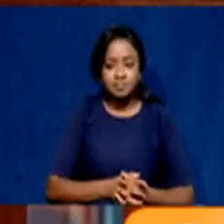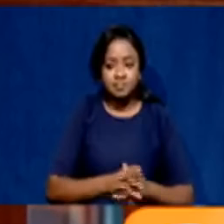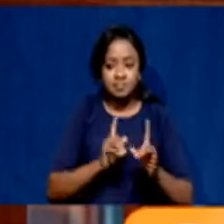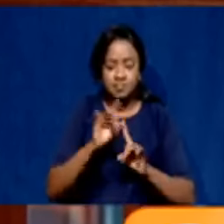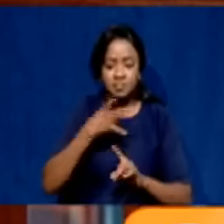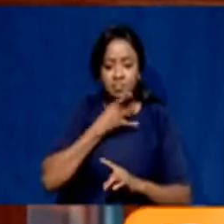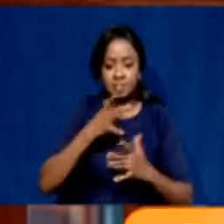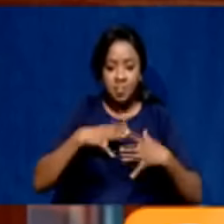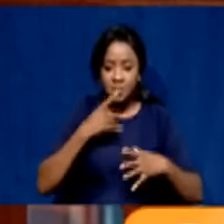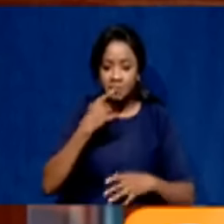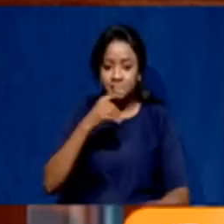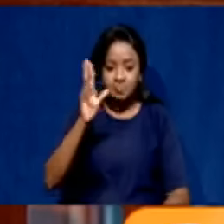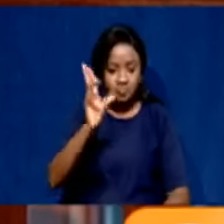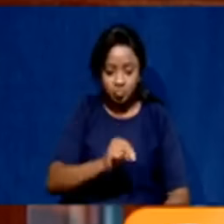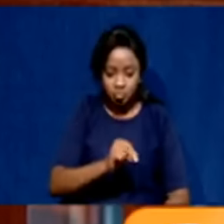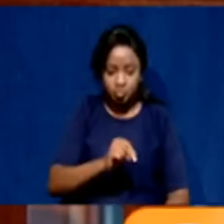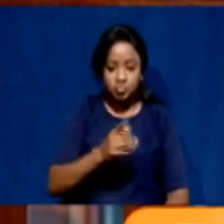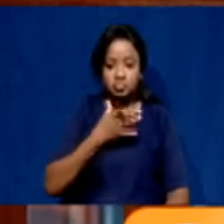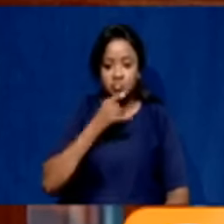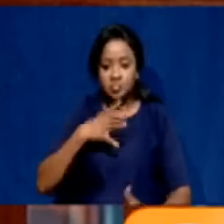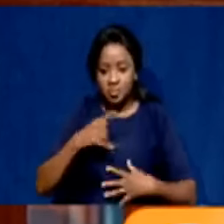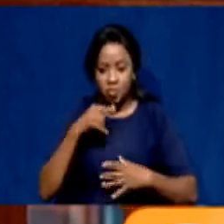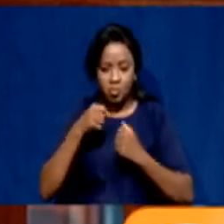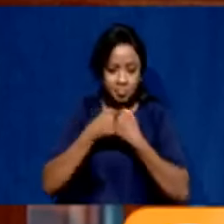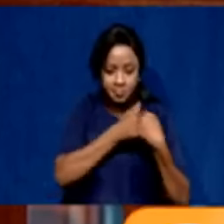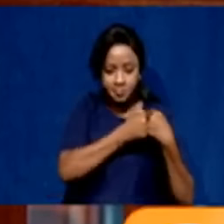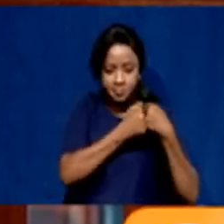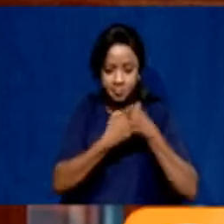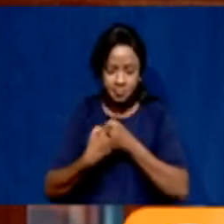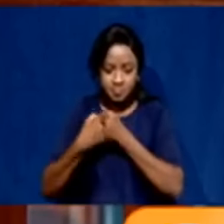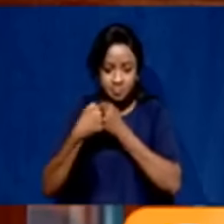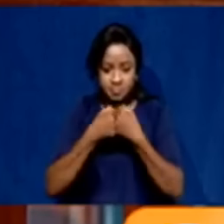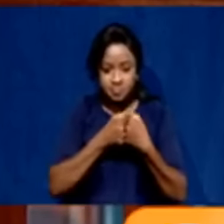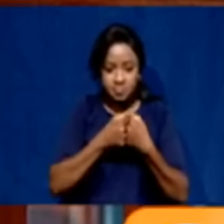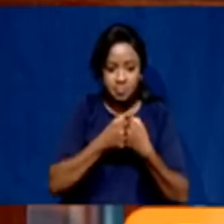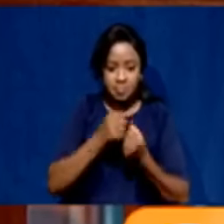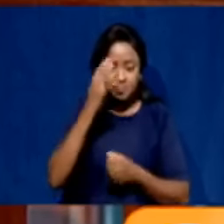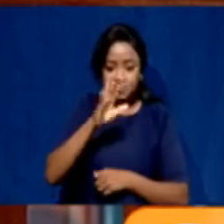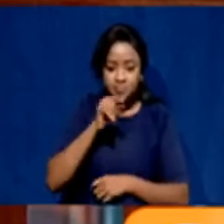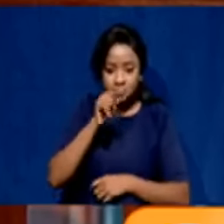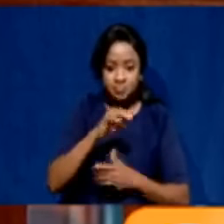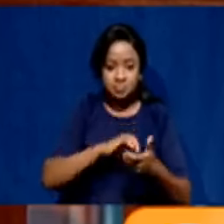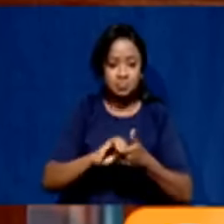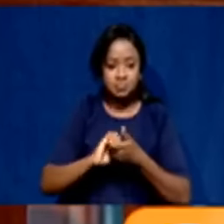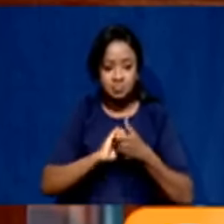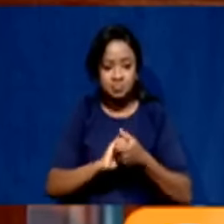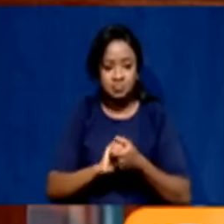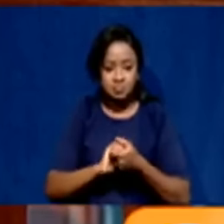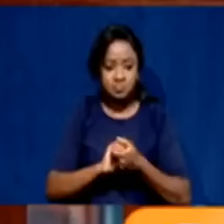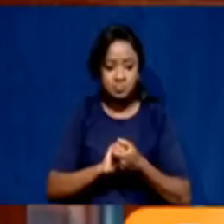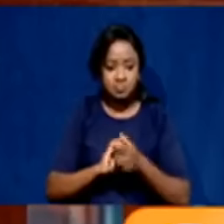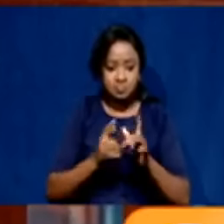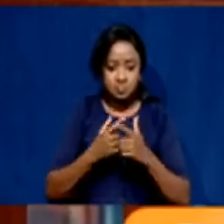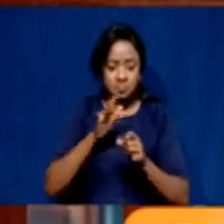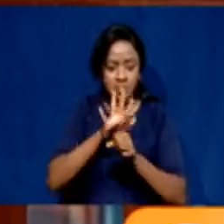are saying no. Mm. And he likes people who are pushing back. Because within that engagement, a lot gets to come